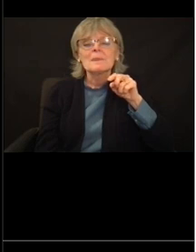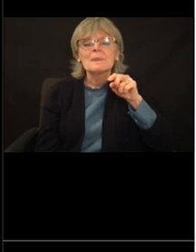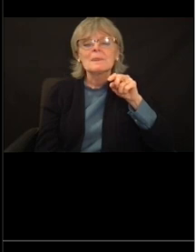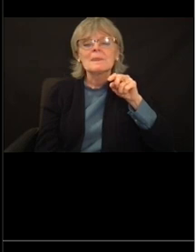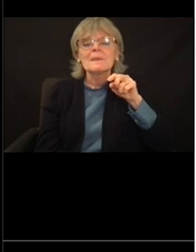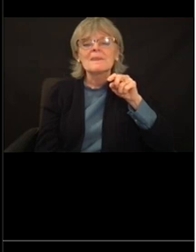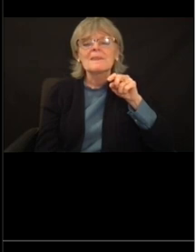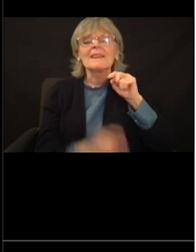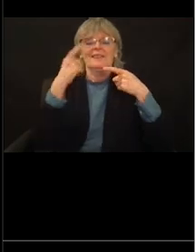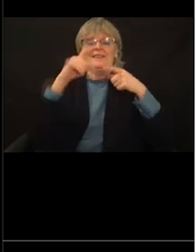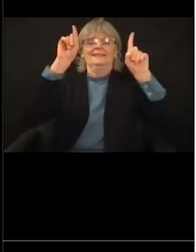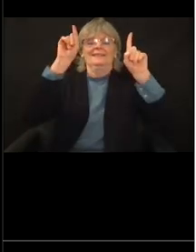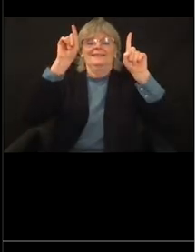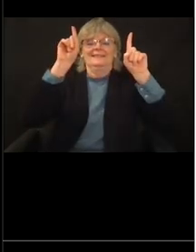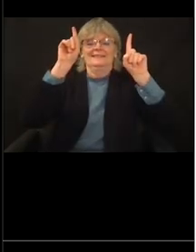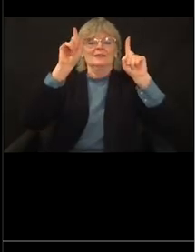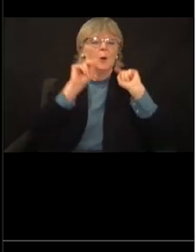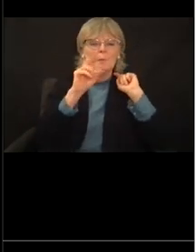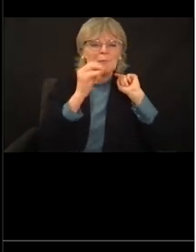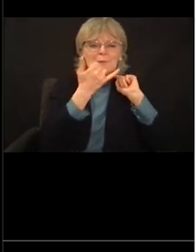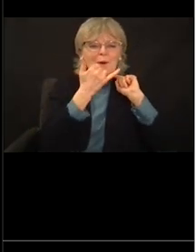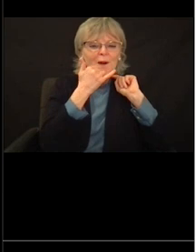Right there. Oh, no.